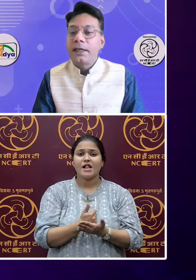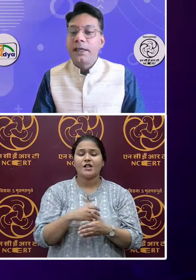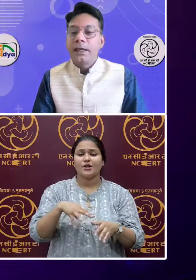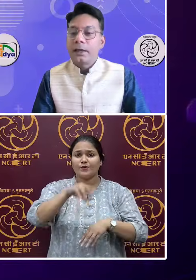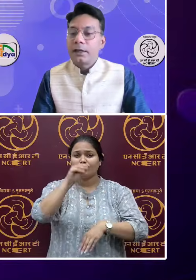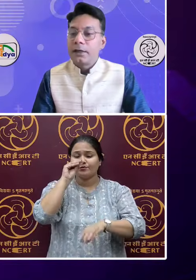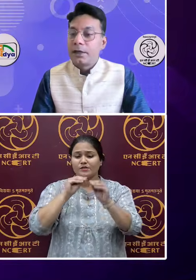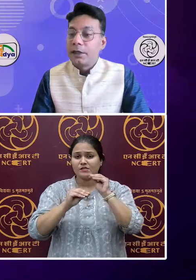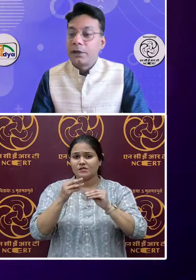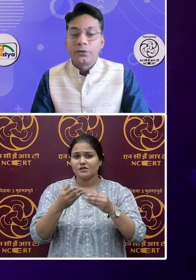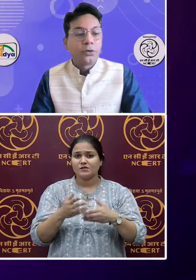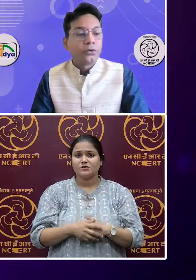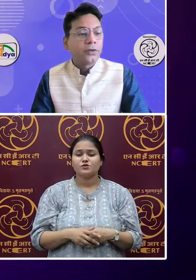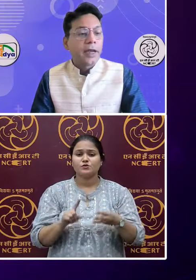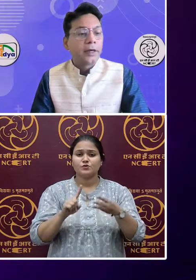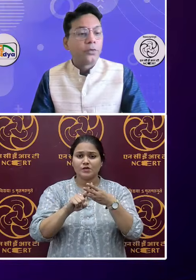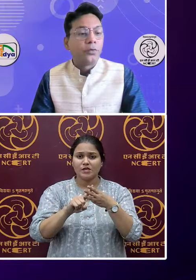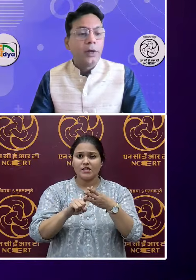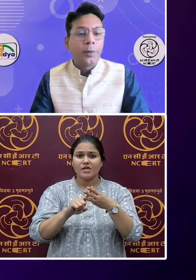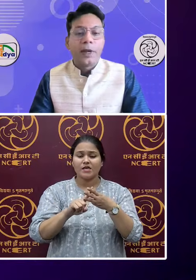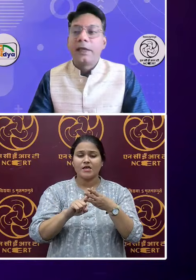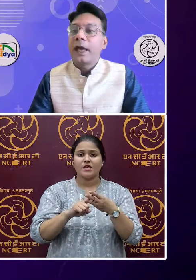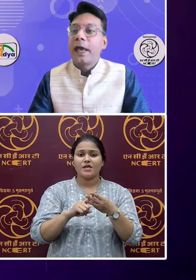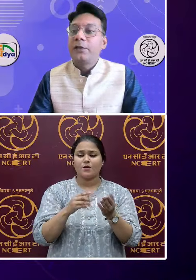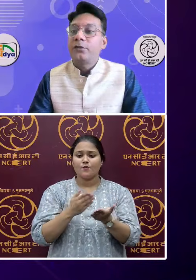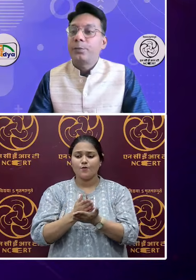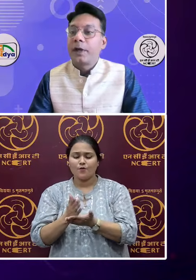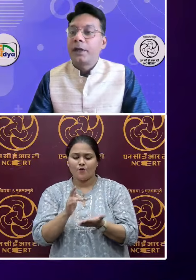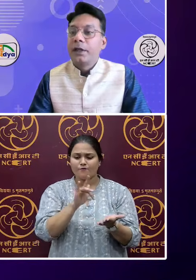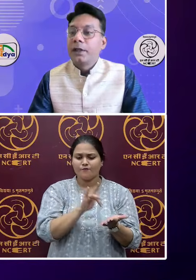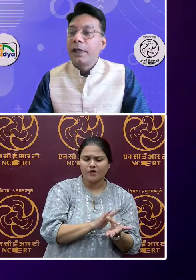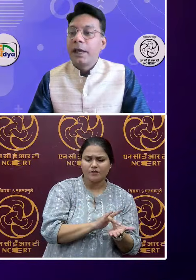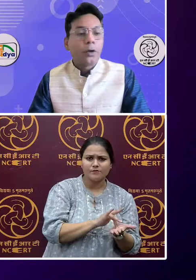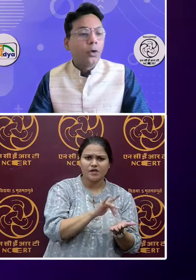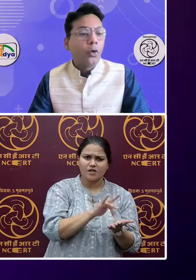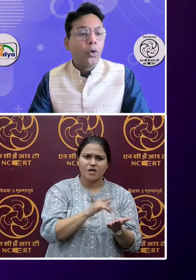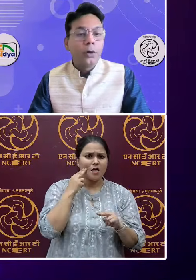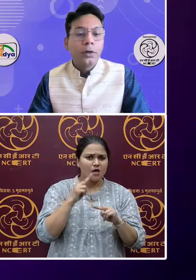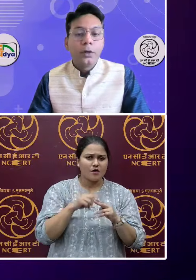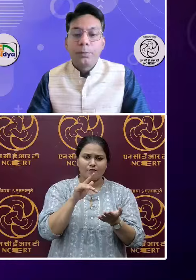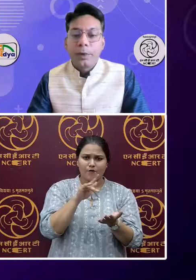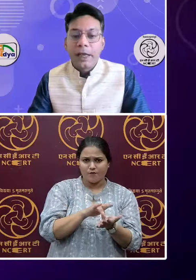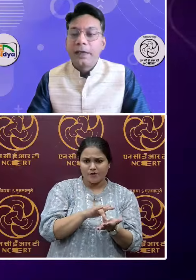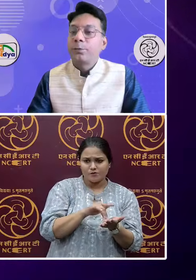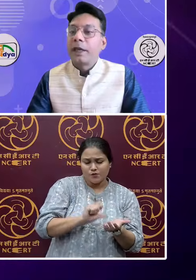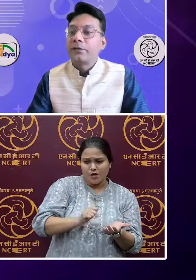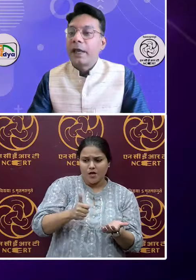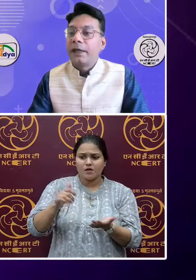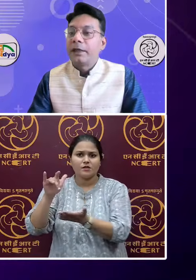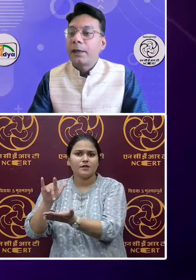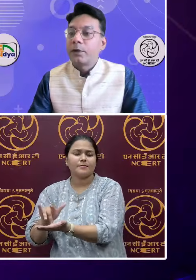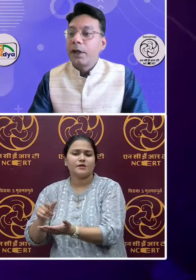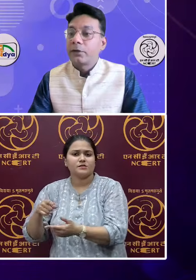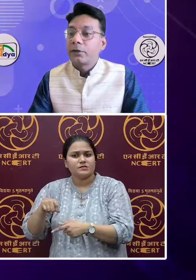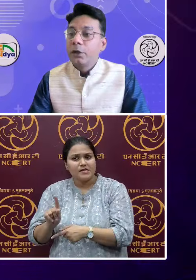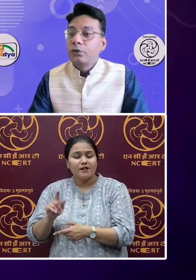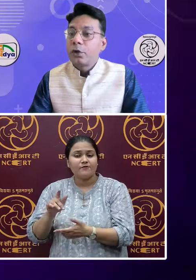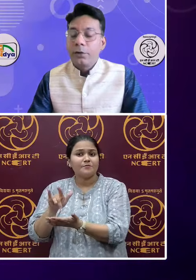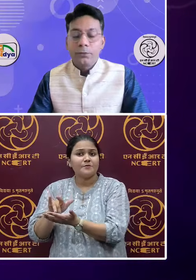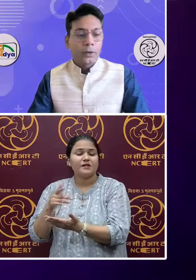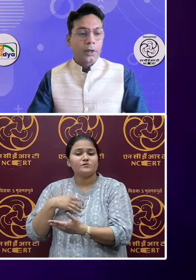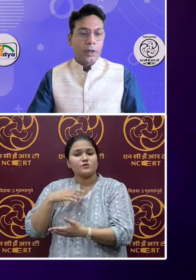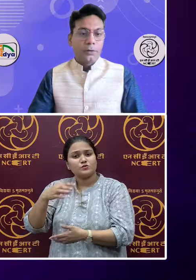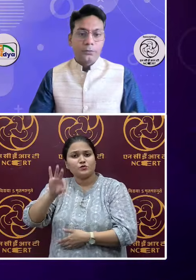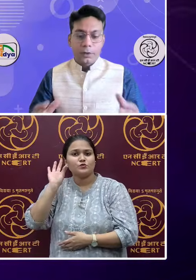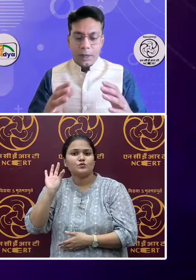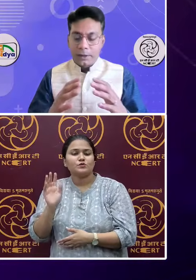the e-learning resources at one place as per their own place, space, and time, correct? So